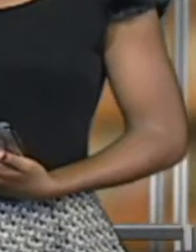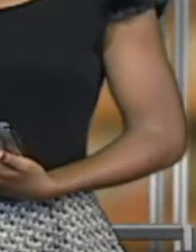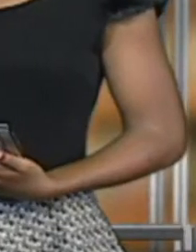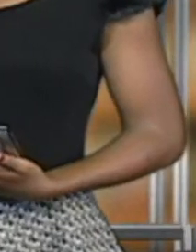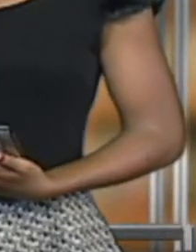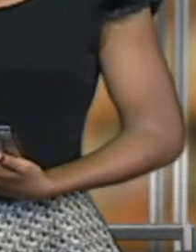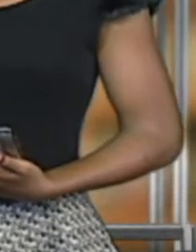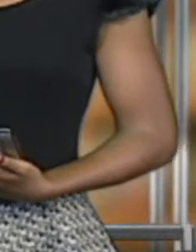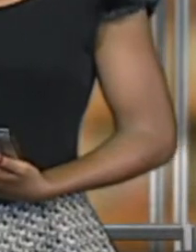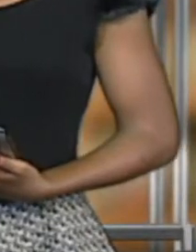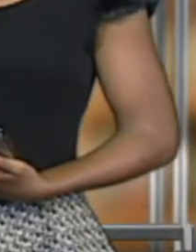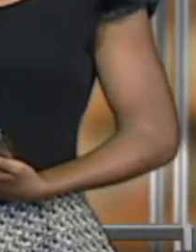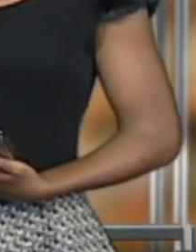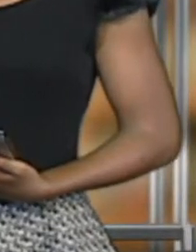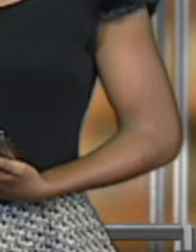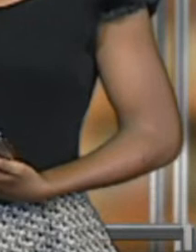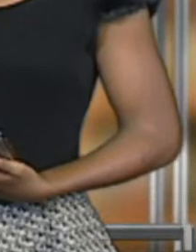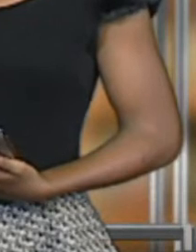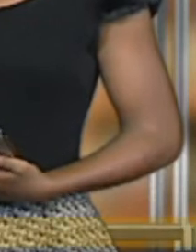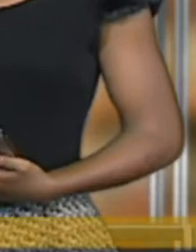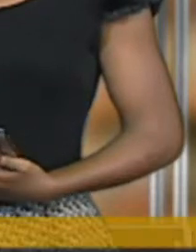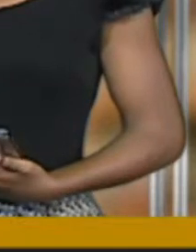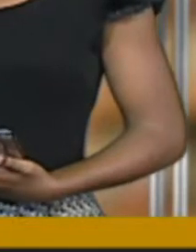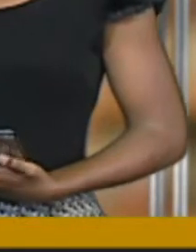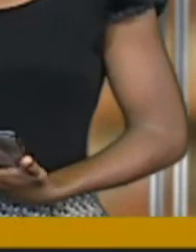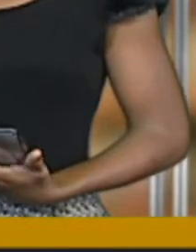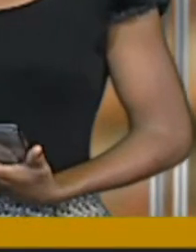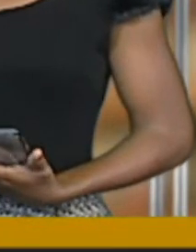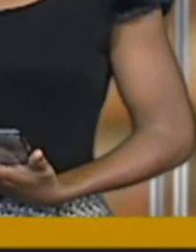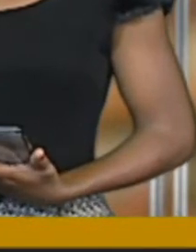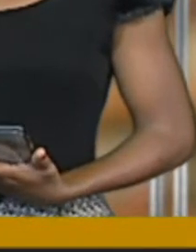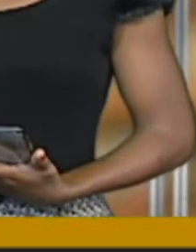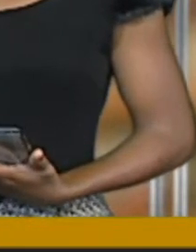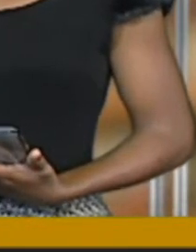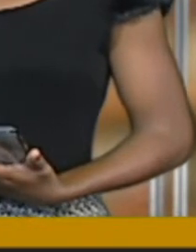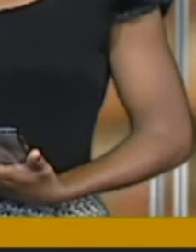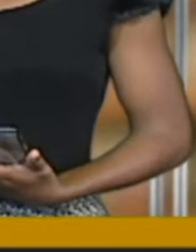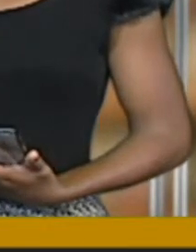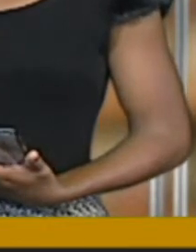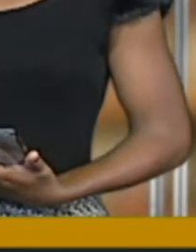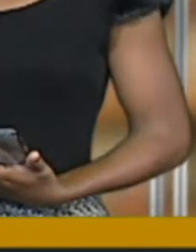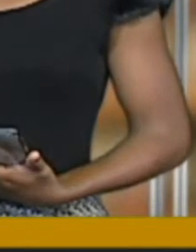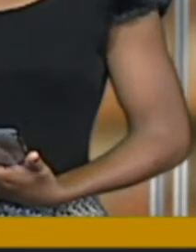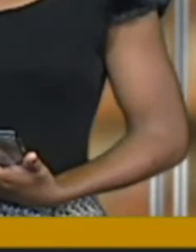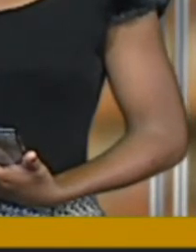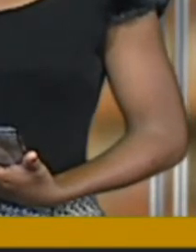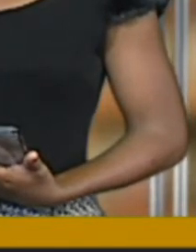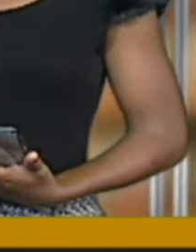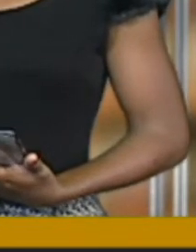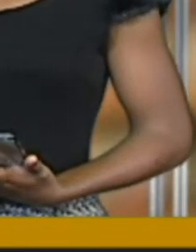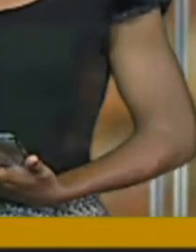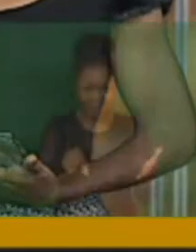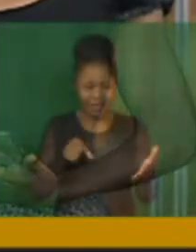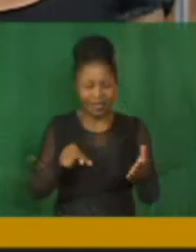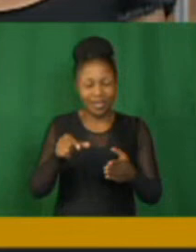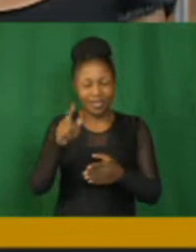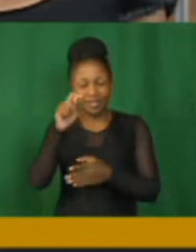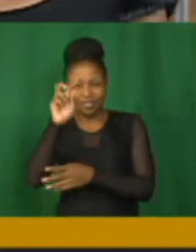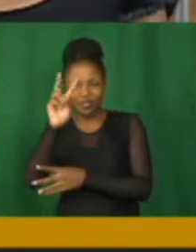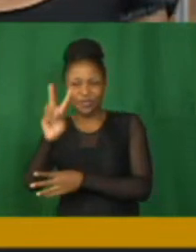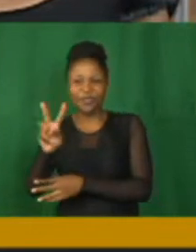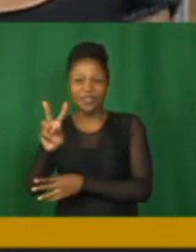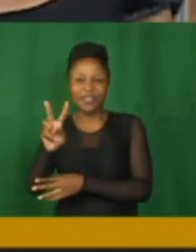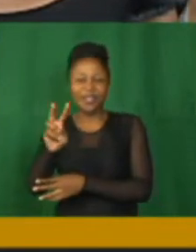A very good afternoon to our viewers and welcome to our show Home Study. I am Nogwazi Dlamini and